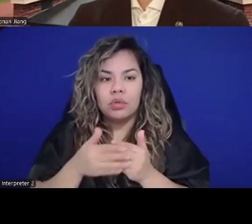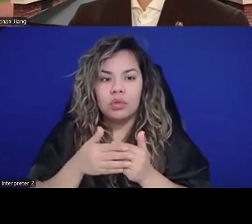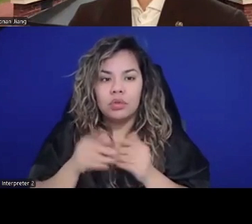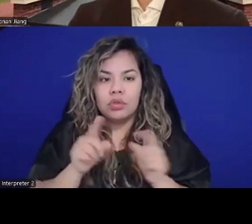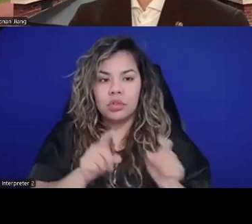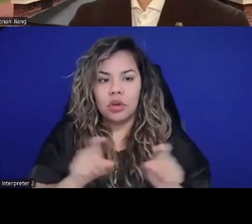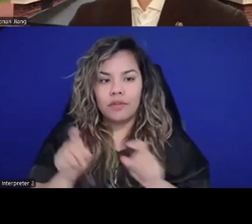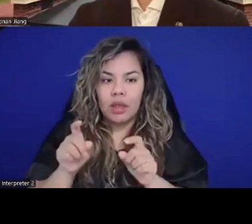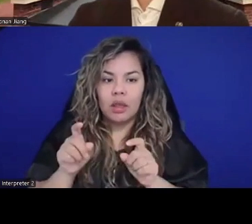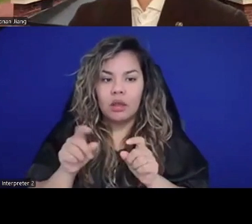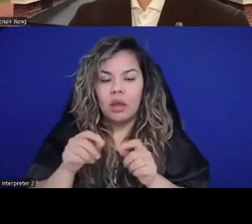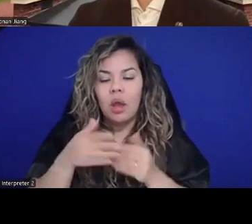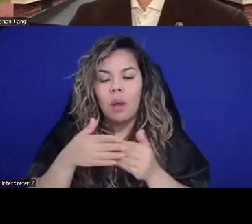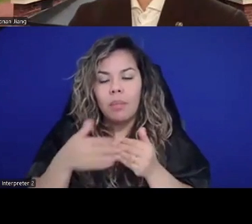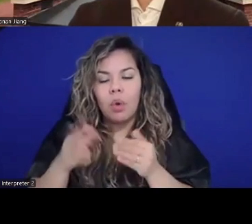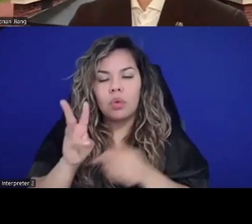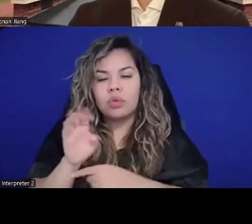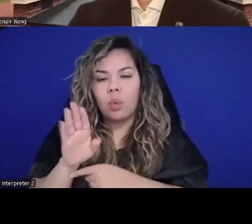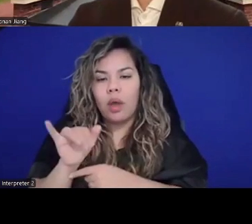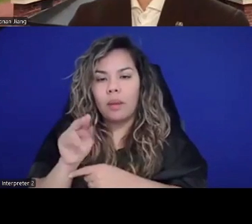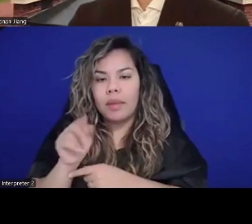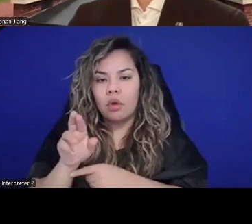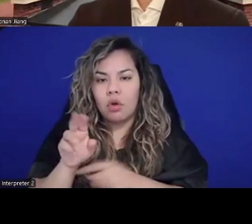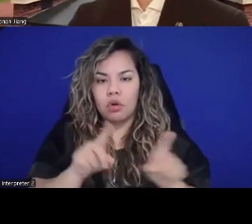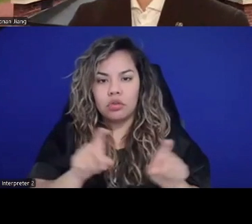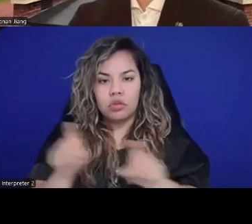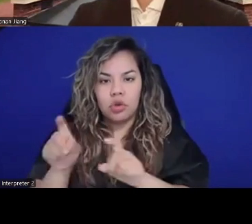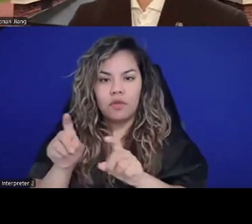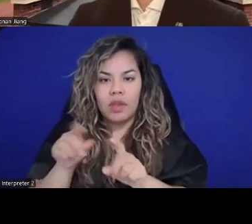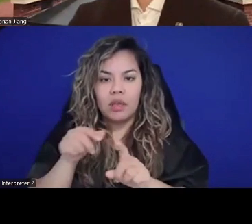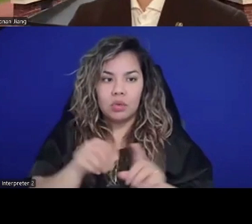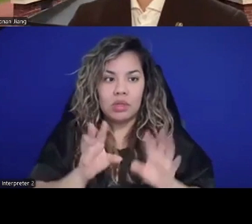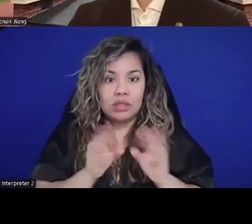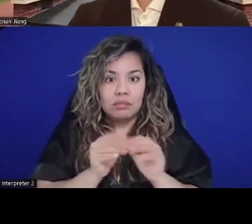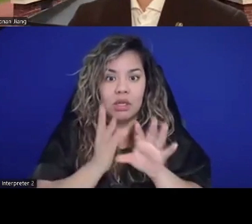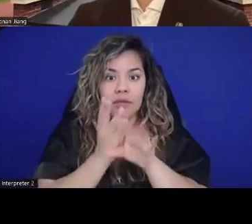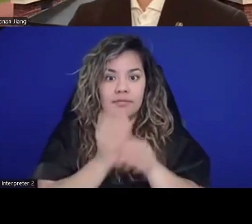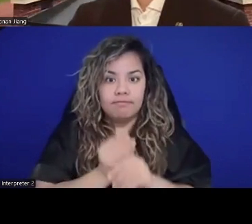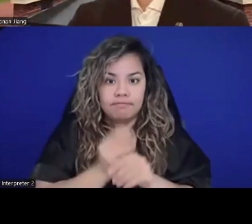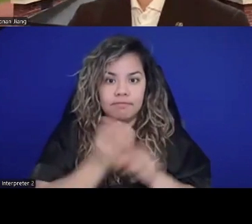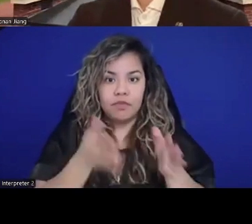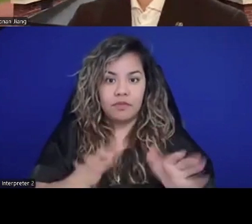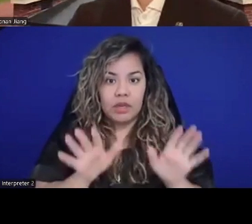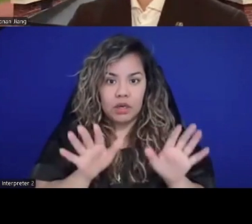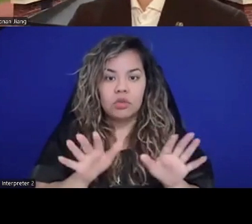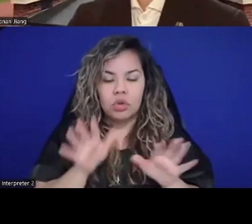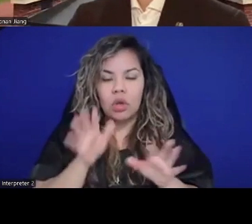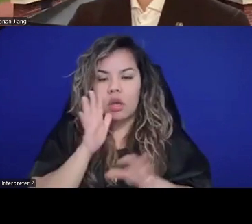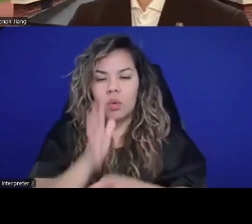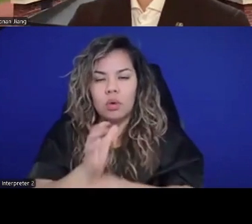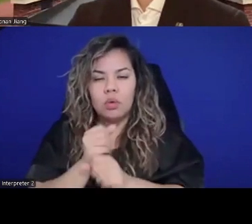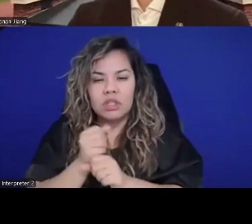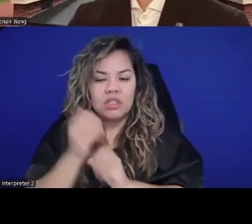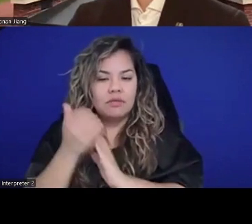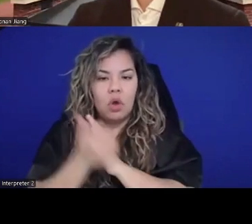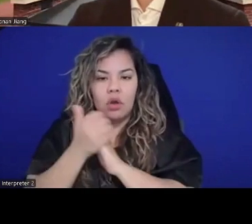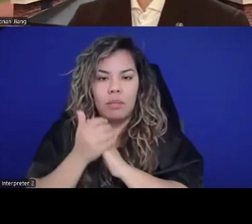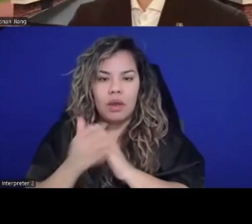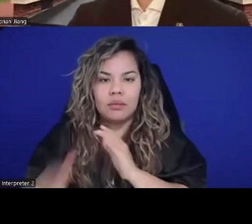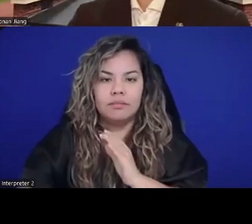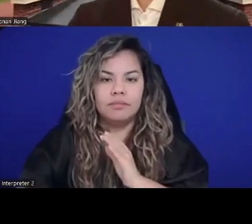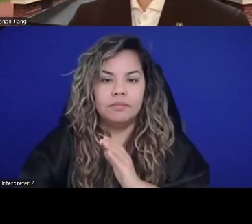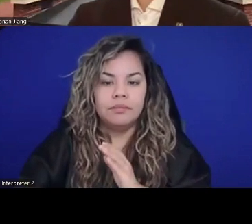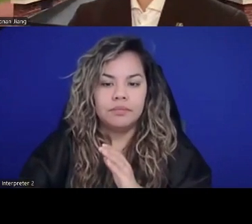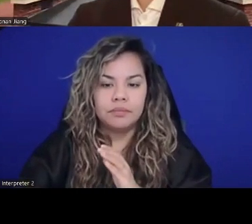a post-webinar survey right after the webinar. So I would encourage you to participate.